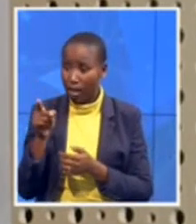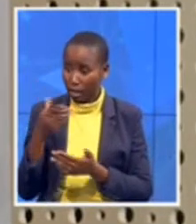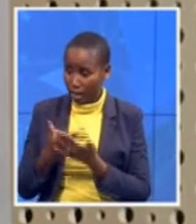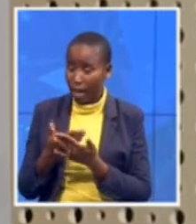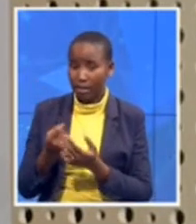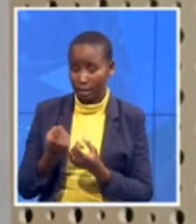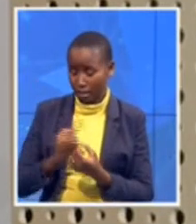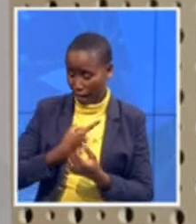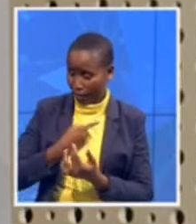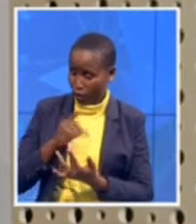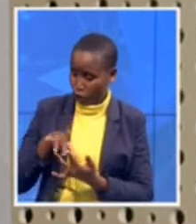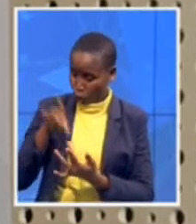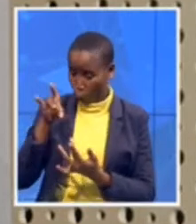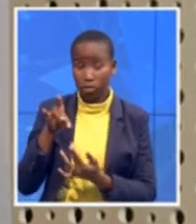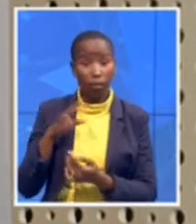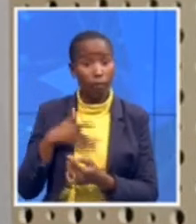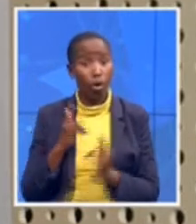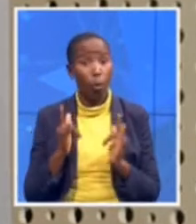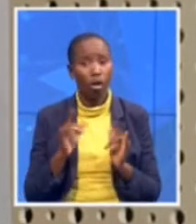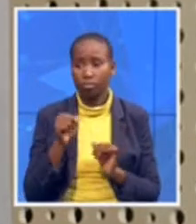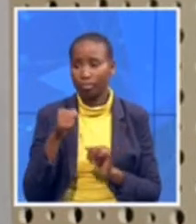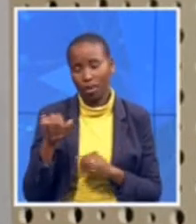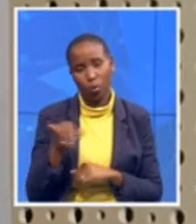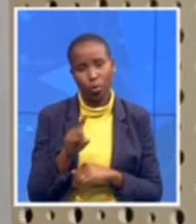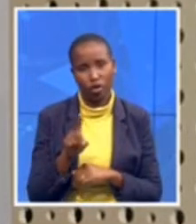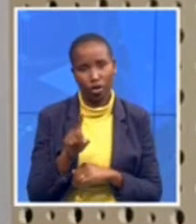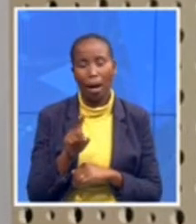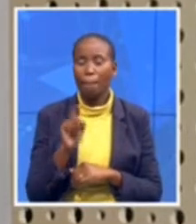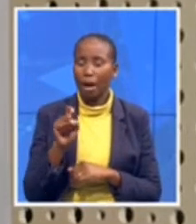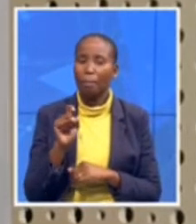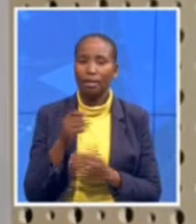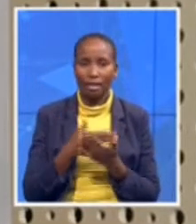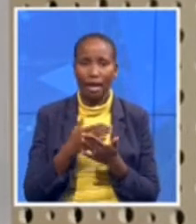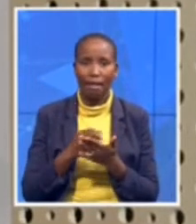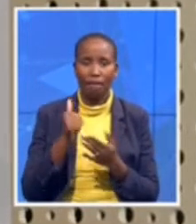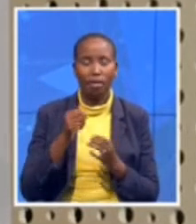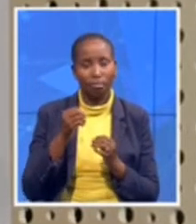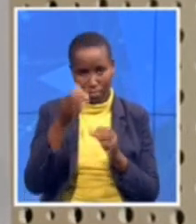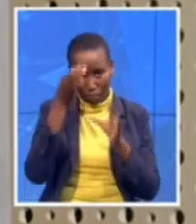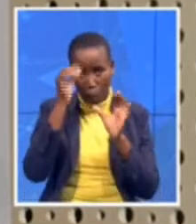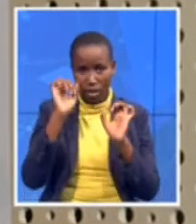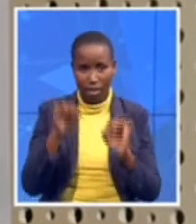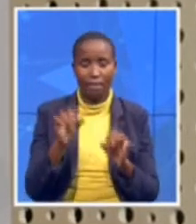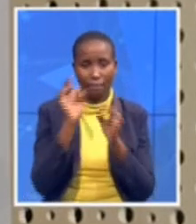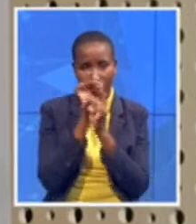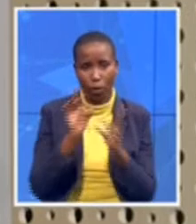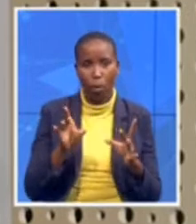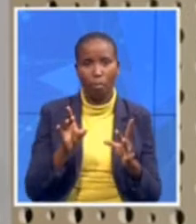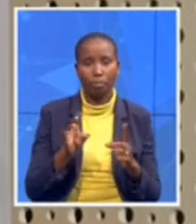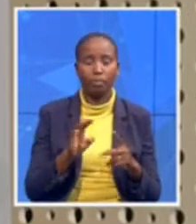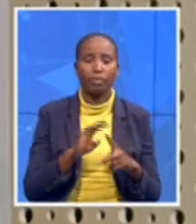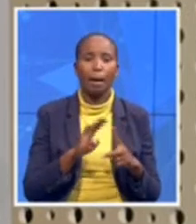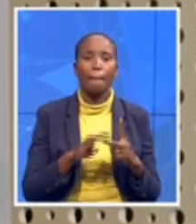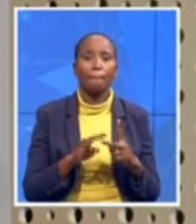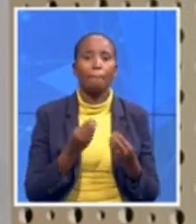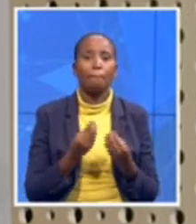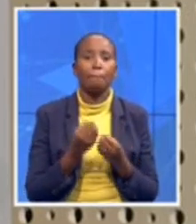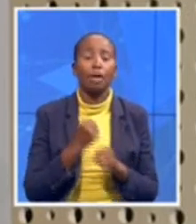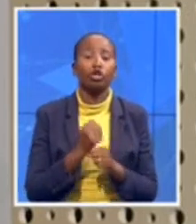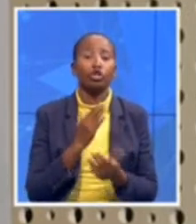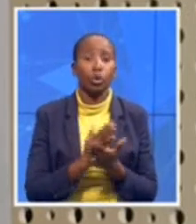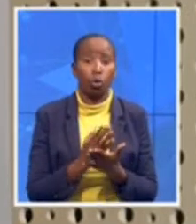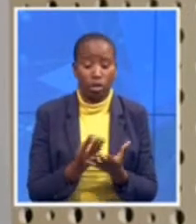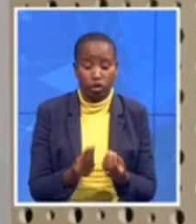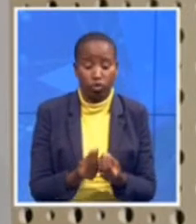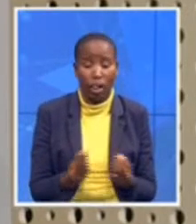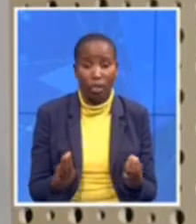having been informed, but also making sure that children in their care are provided with consumer advice. And the